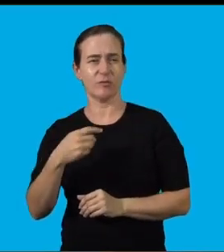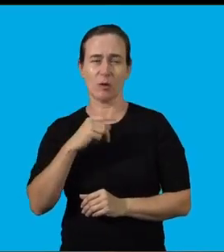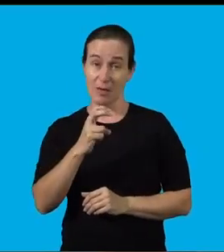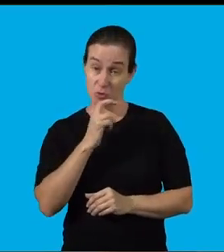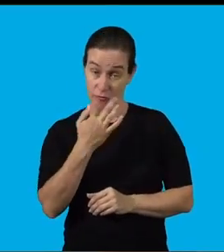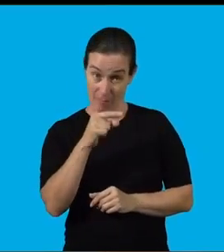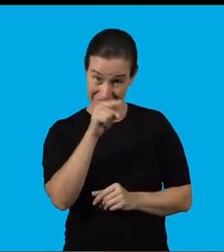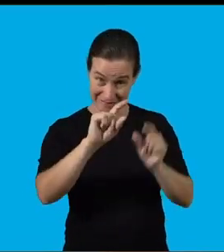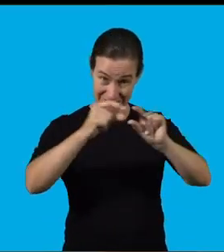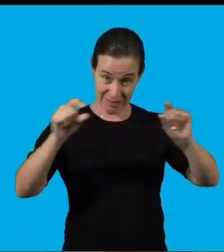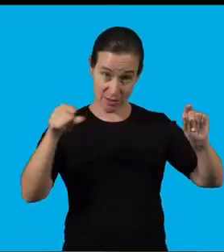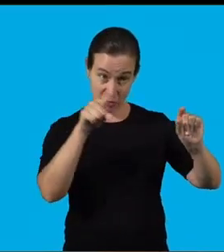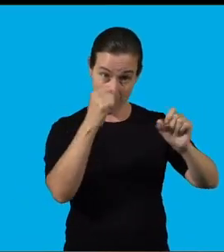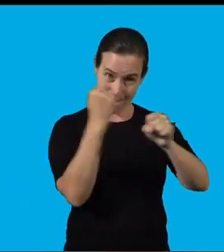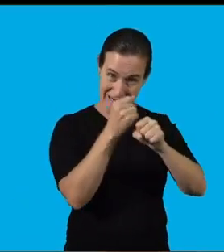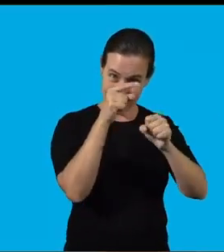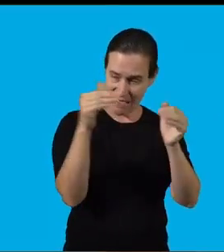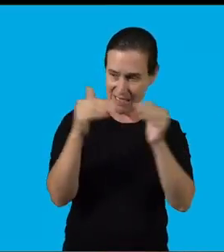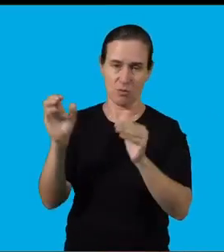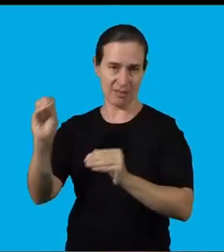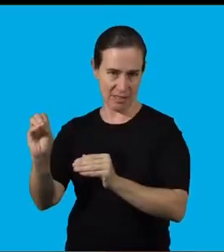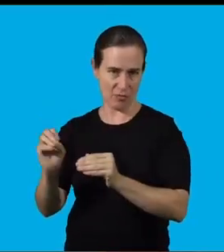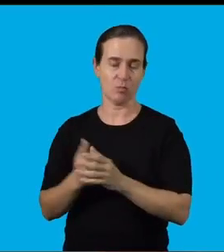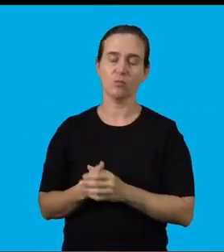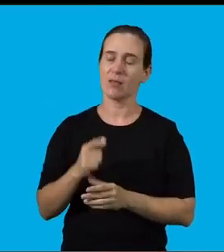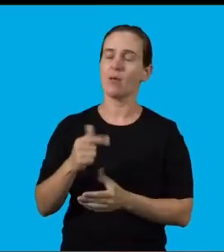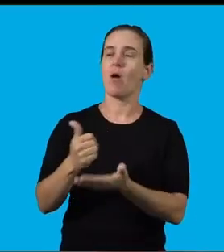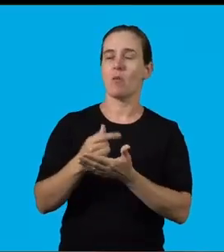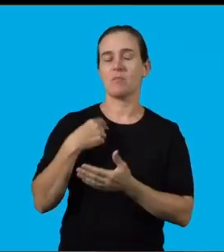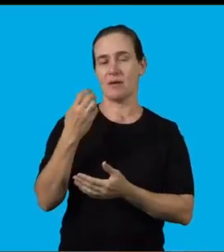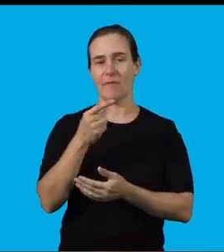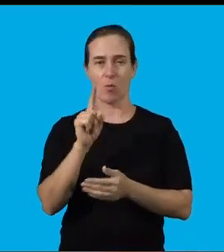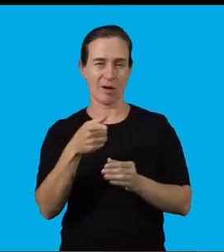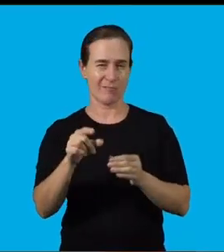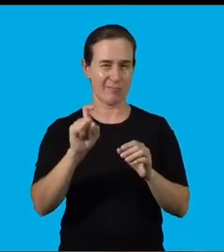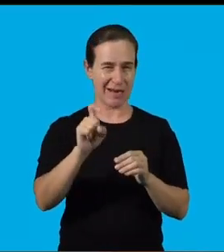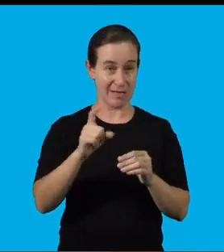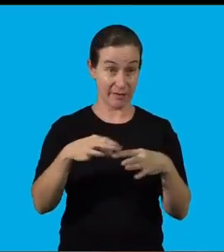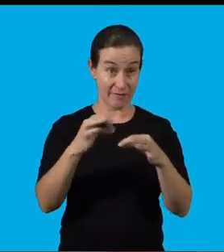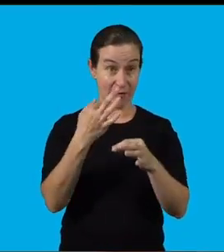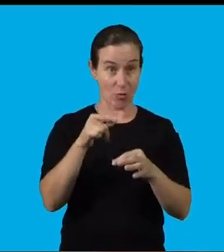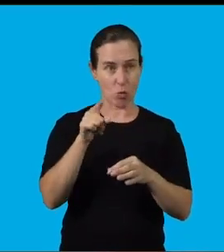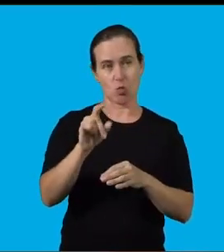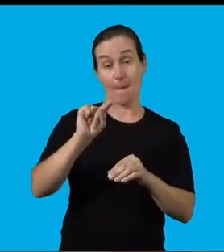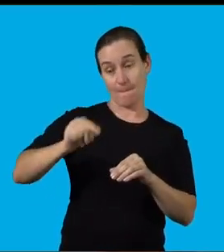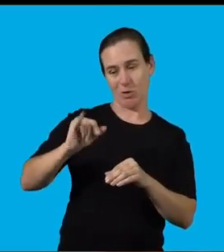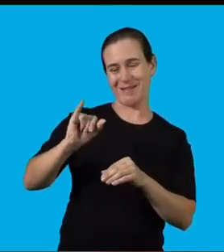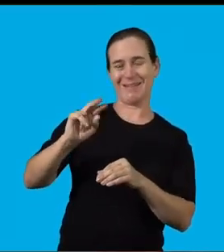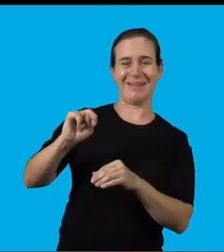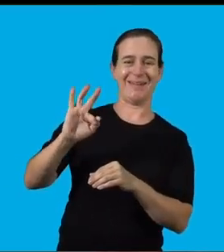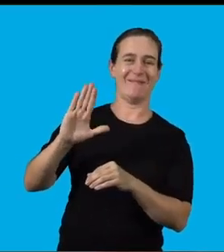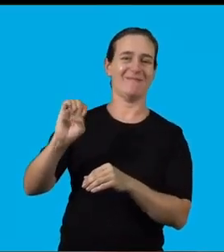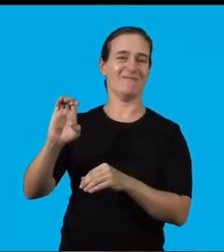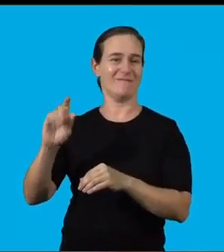expression and make that equal to 0, and that will help me to find the x value at the point of inflection. So this will be